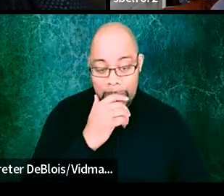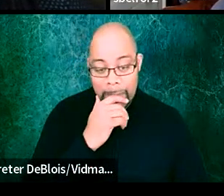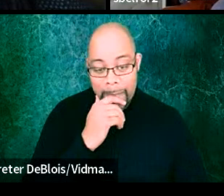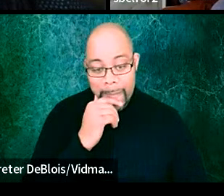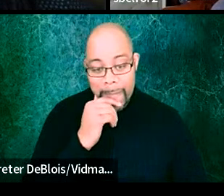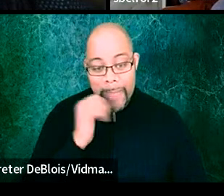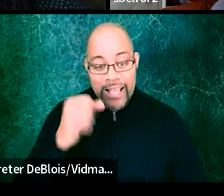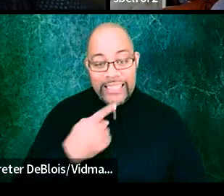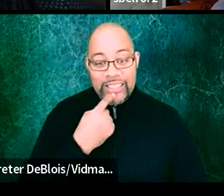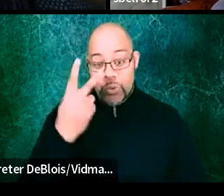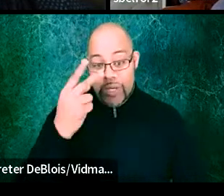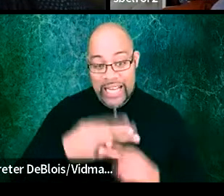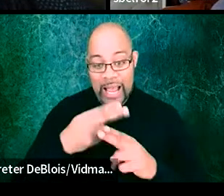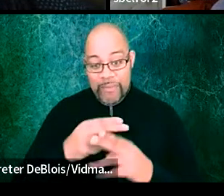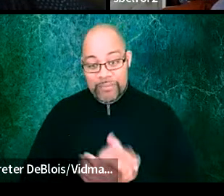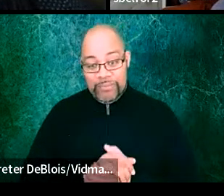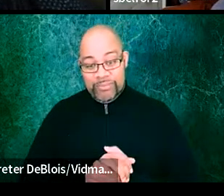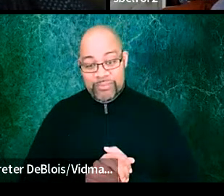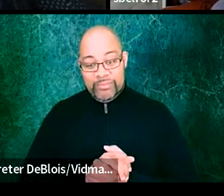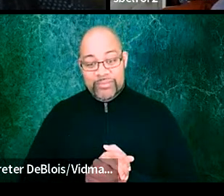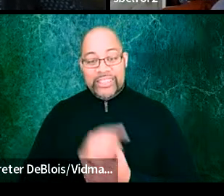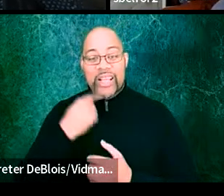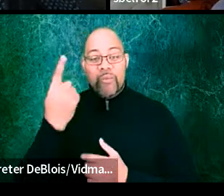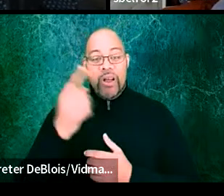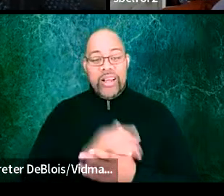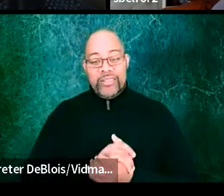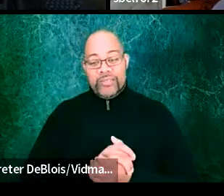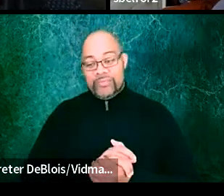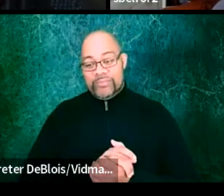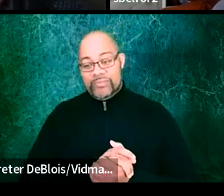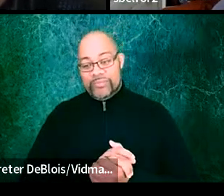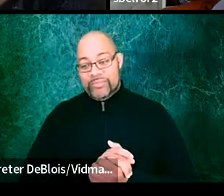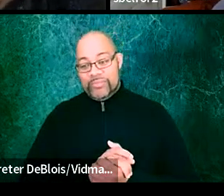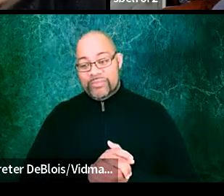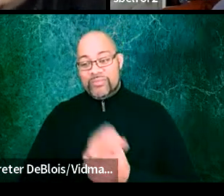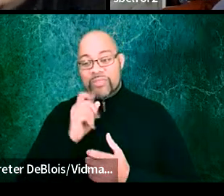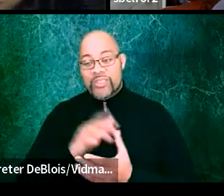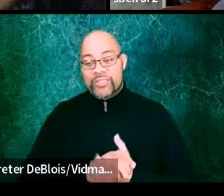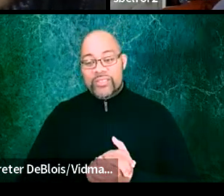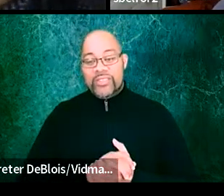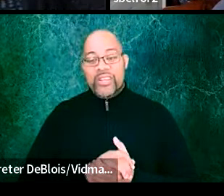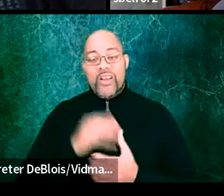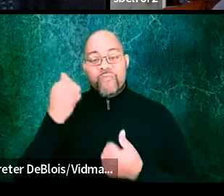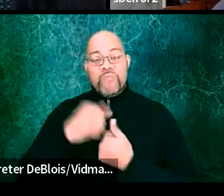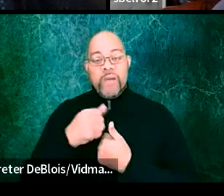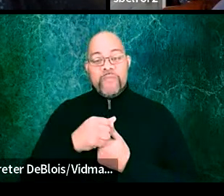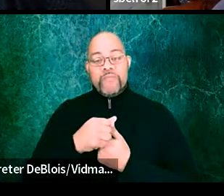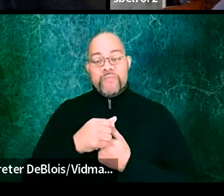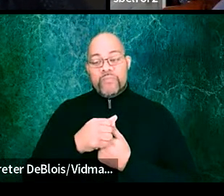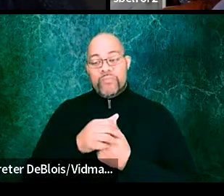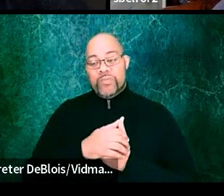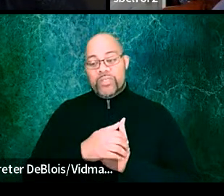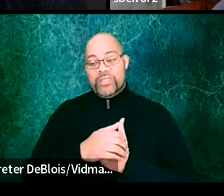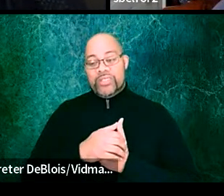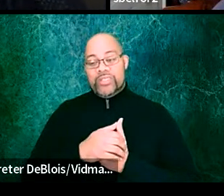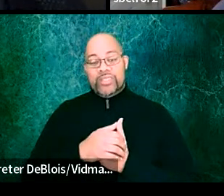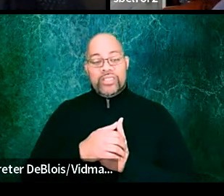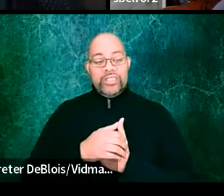Can I say 2 names? You can say 1. Oh, okay. I remember it was a